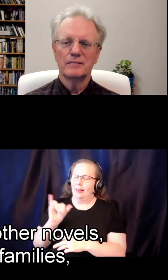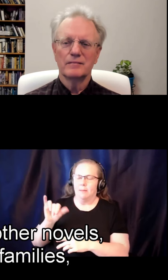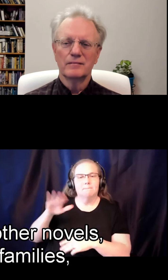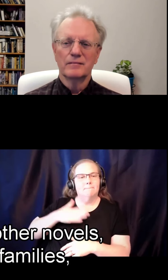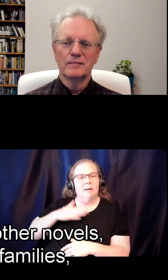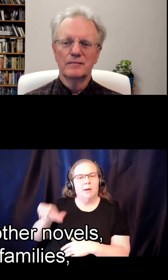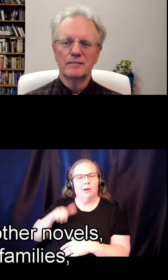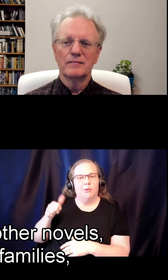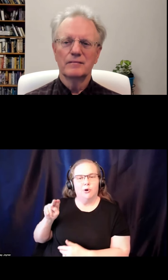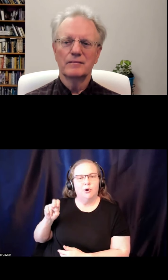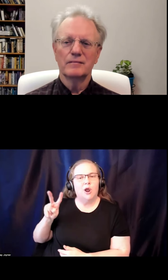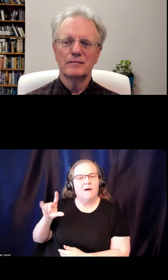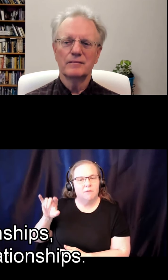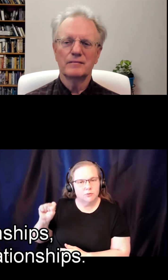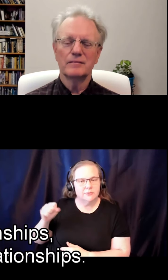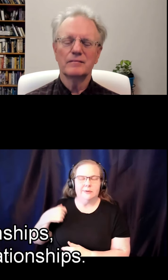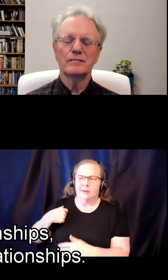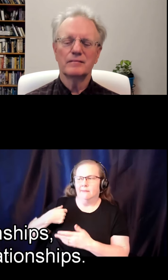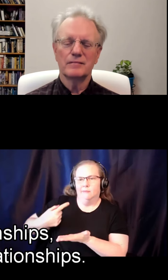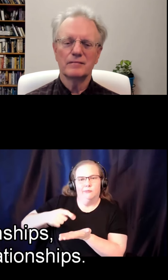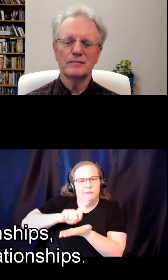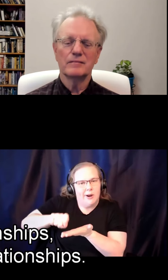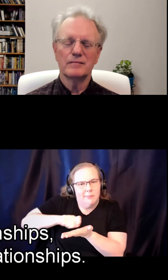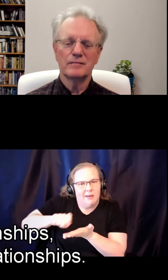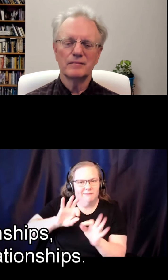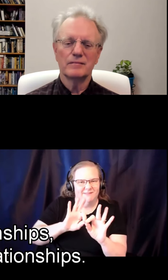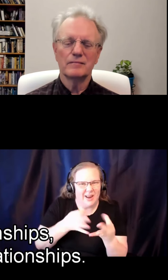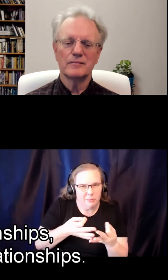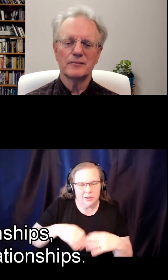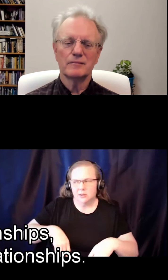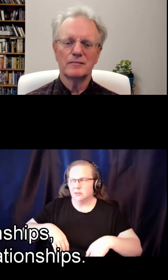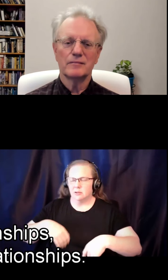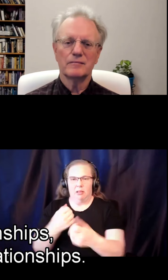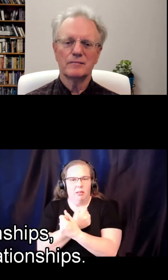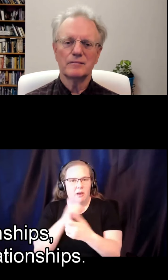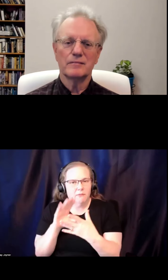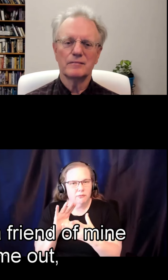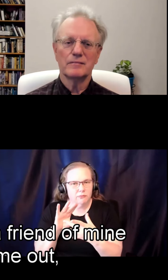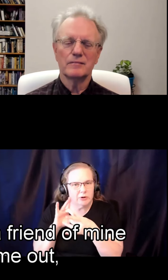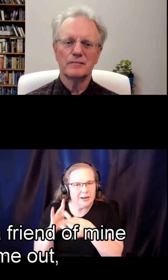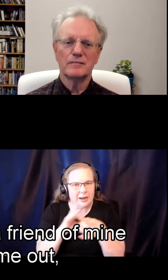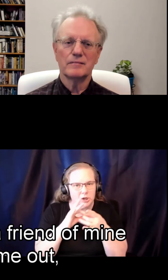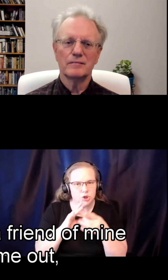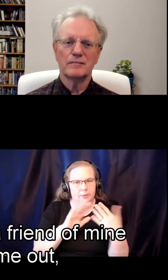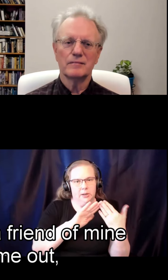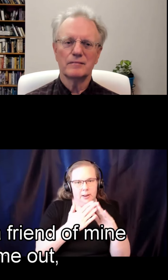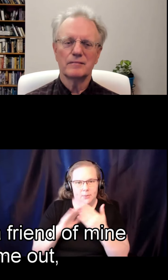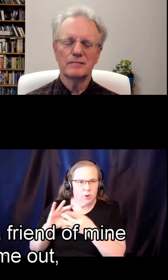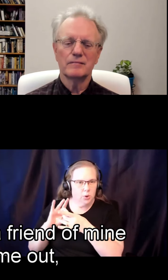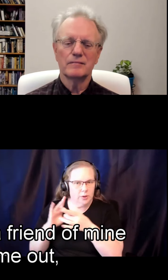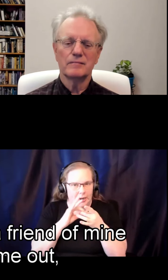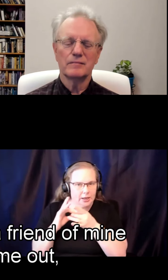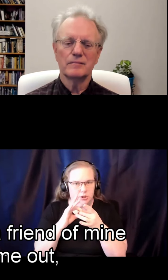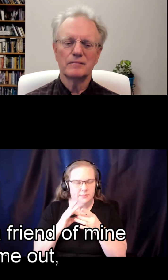about families, love relationships, community relationships. So as